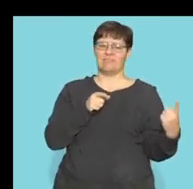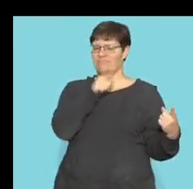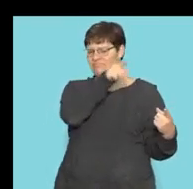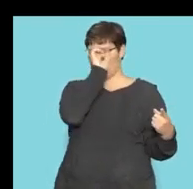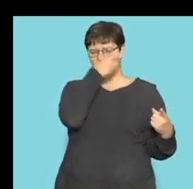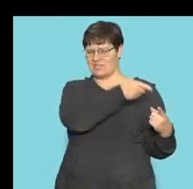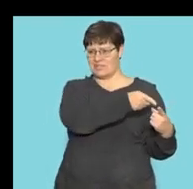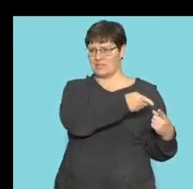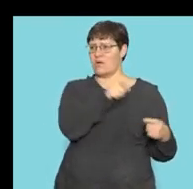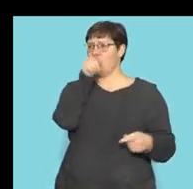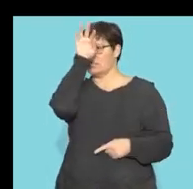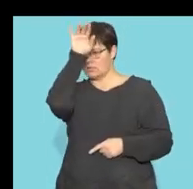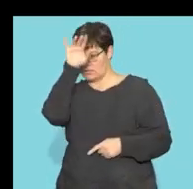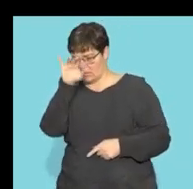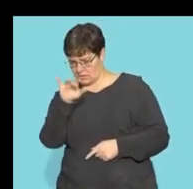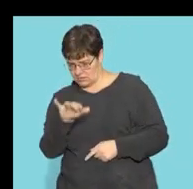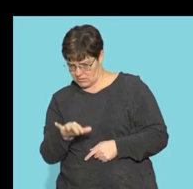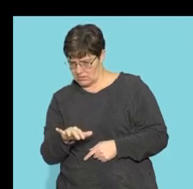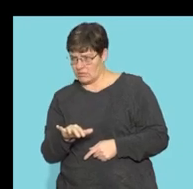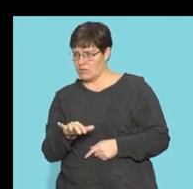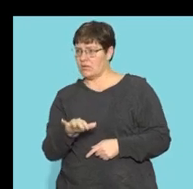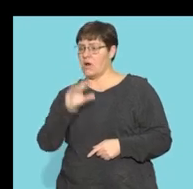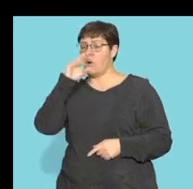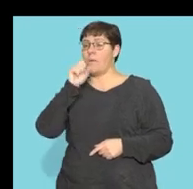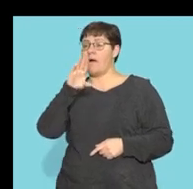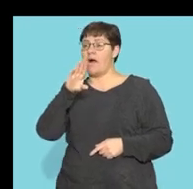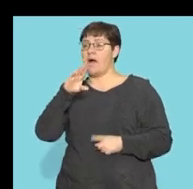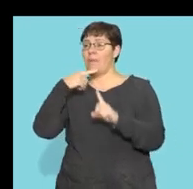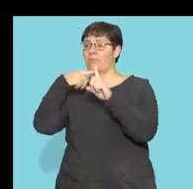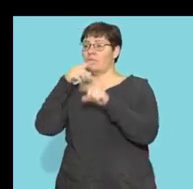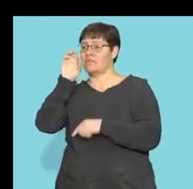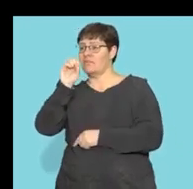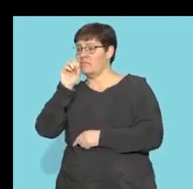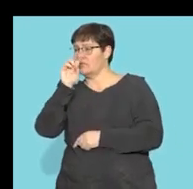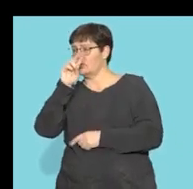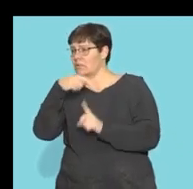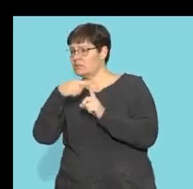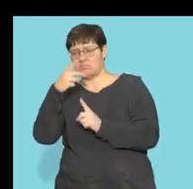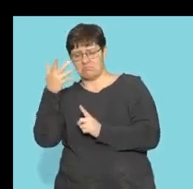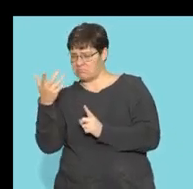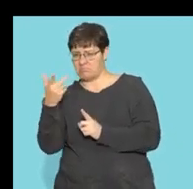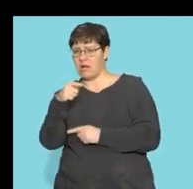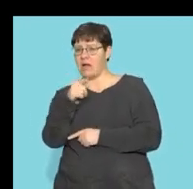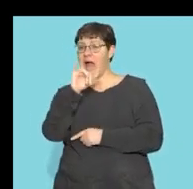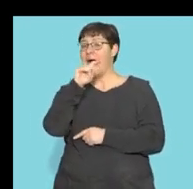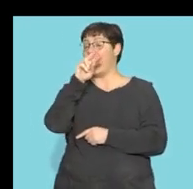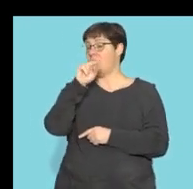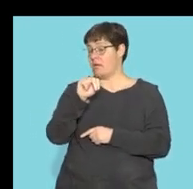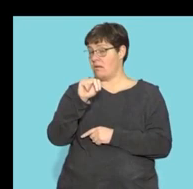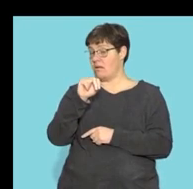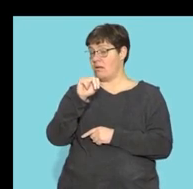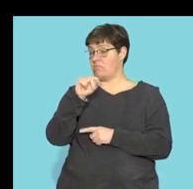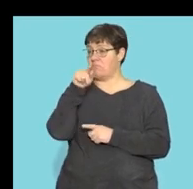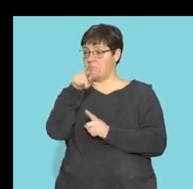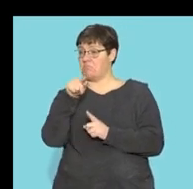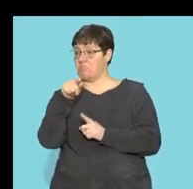ion. We're not interested in that at the moment. We're interested in finding if there's a copper ion here. So I look down, don't see a copper